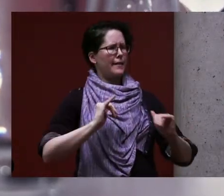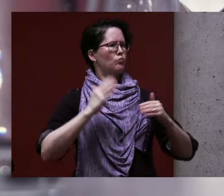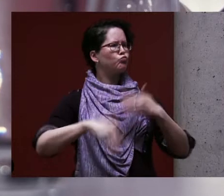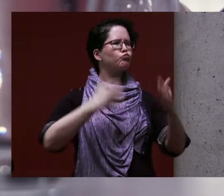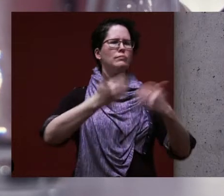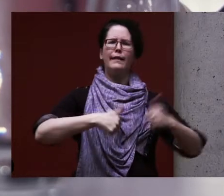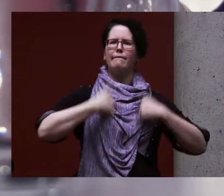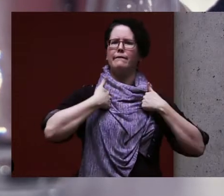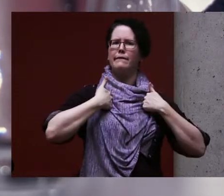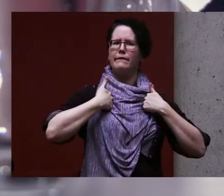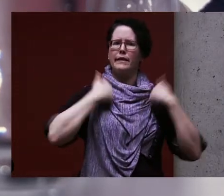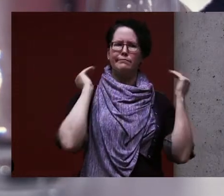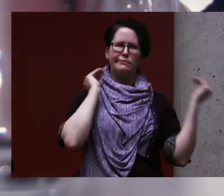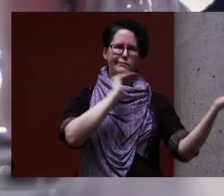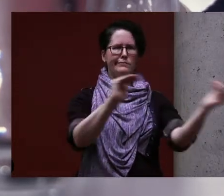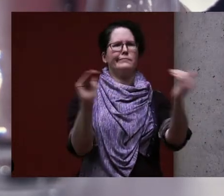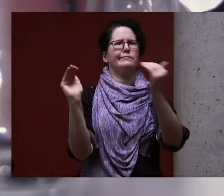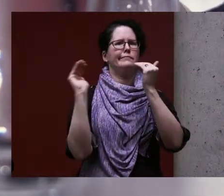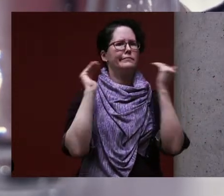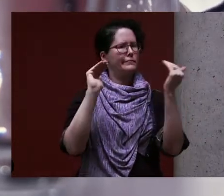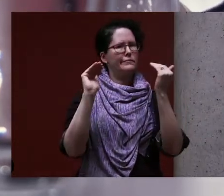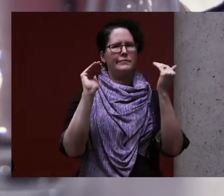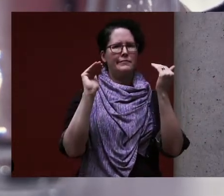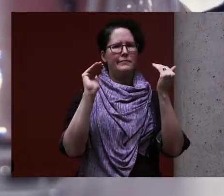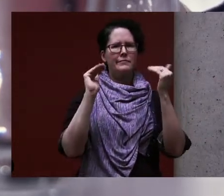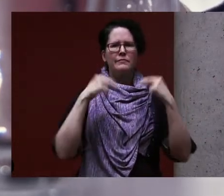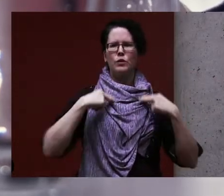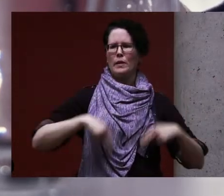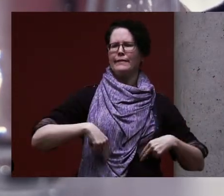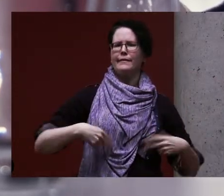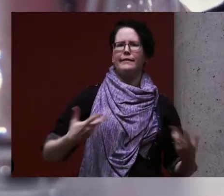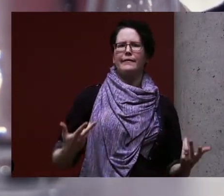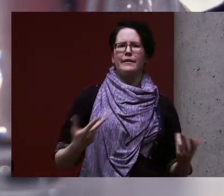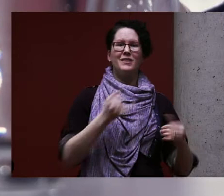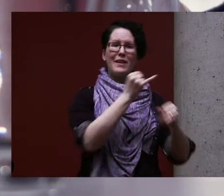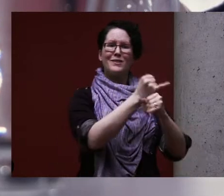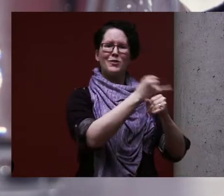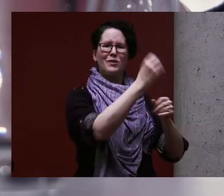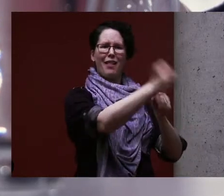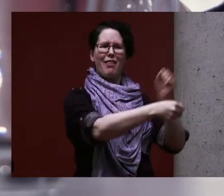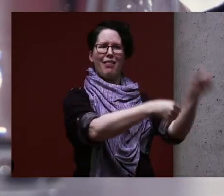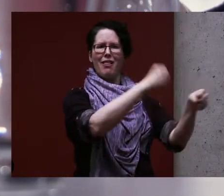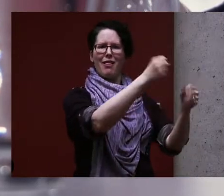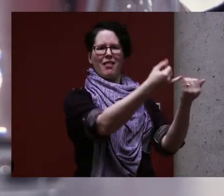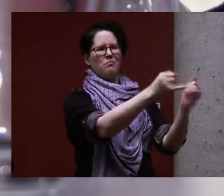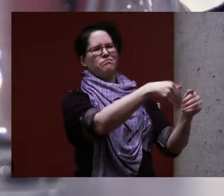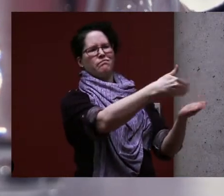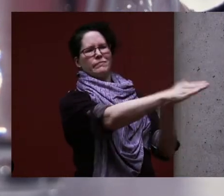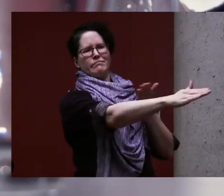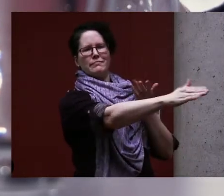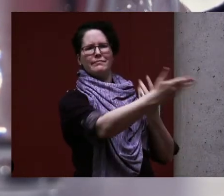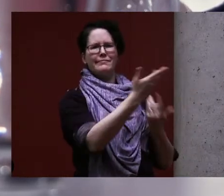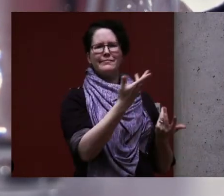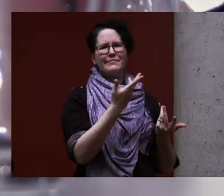Like all human beings, they deserve more than being institutionalized and segregated from their